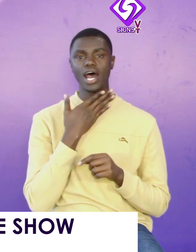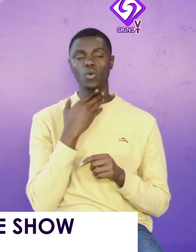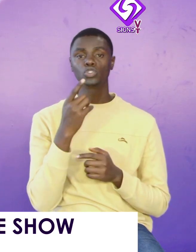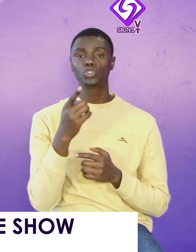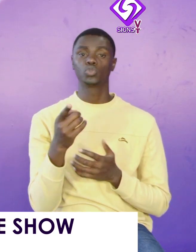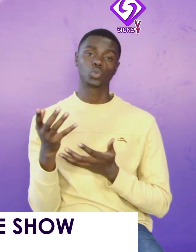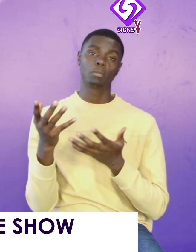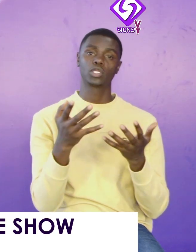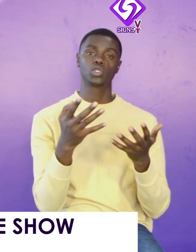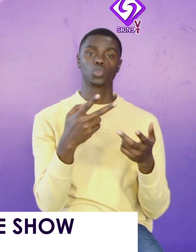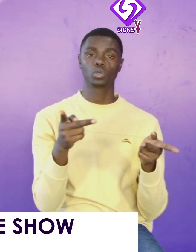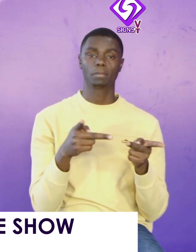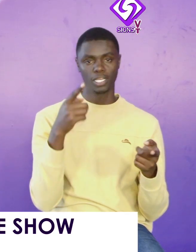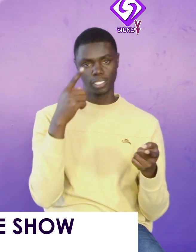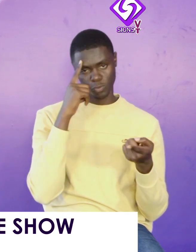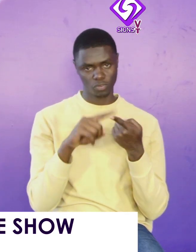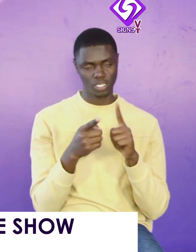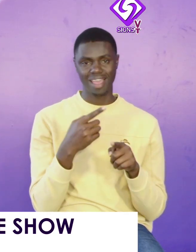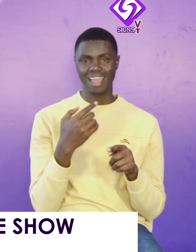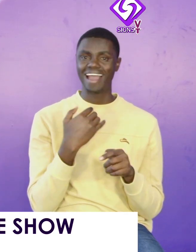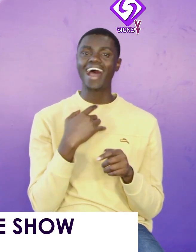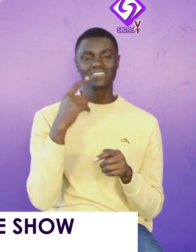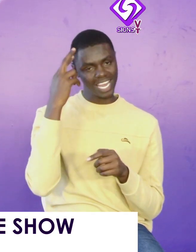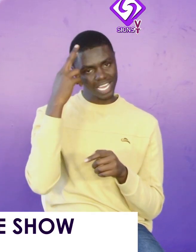reason. There is a reason for you to reason,